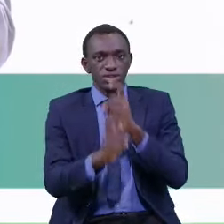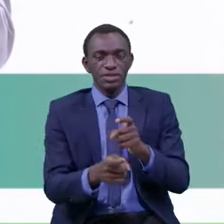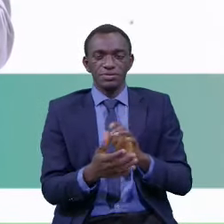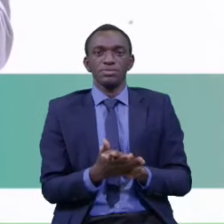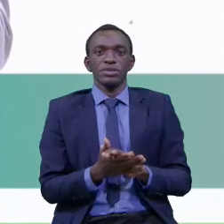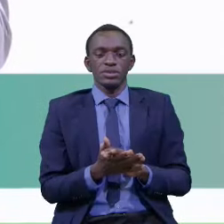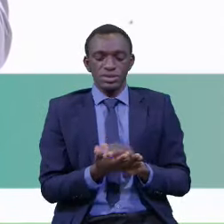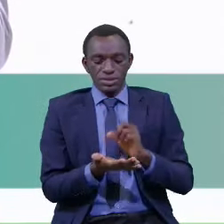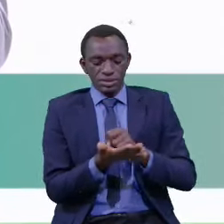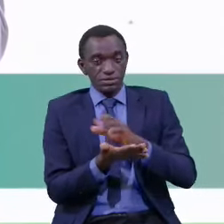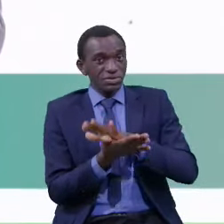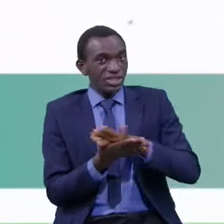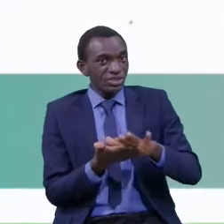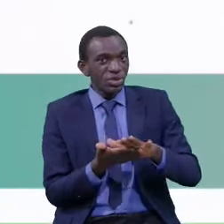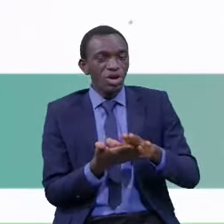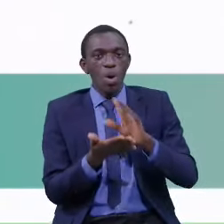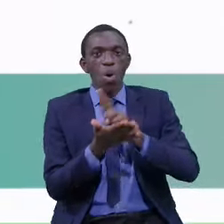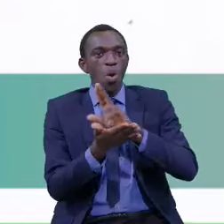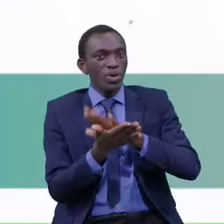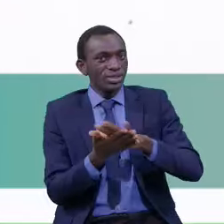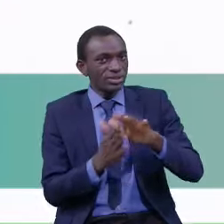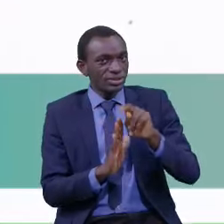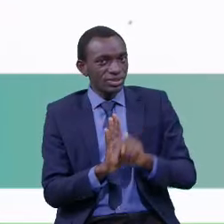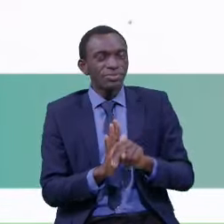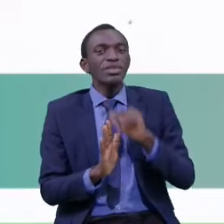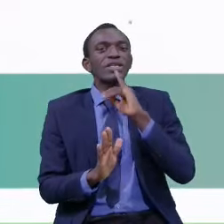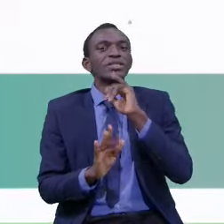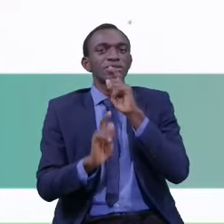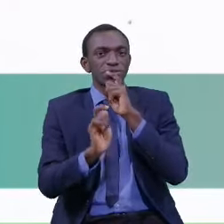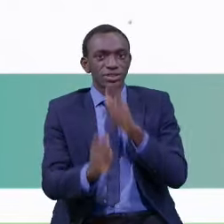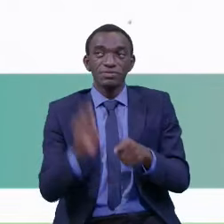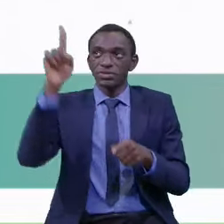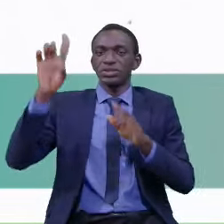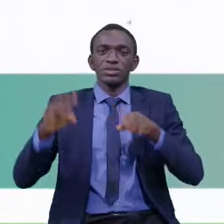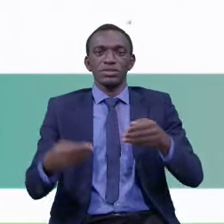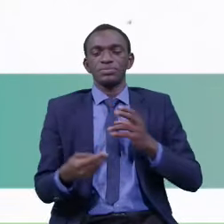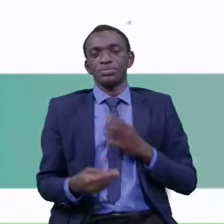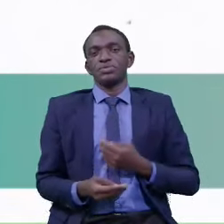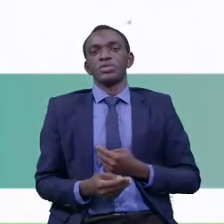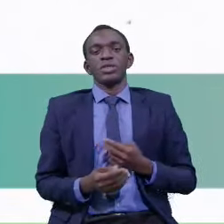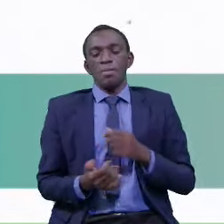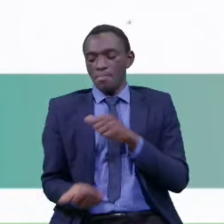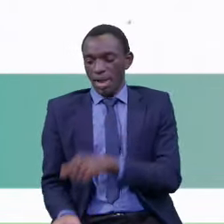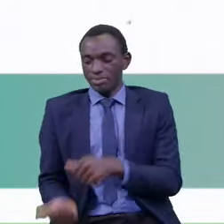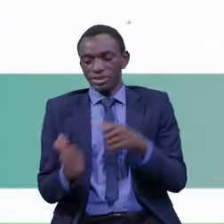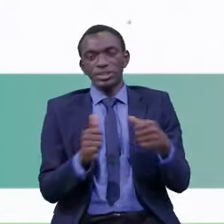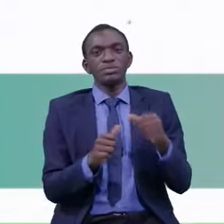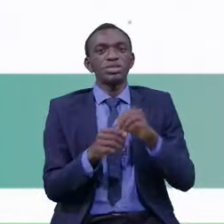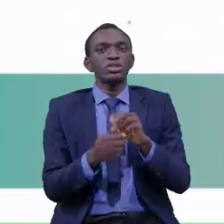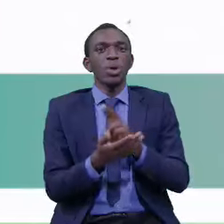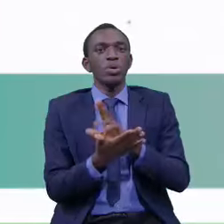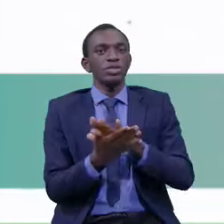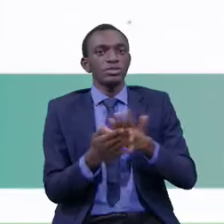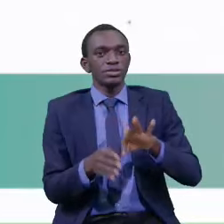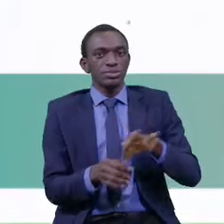Sanctification, holiness is a gift he gives us. Baptism in the Holy Ghost, the power of the